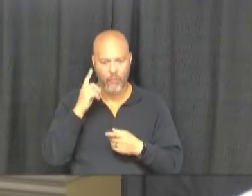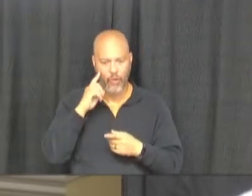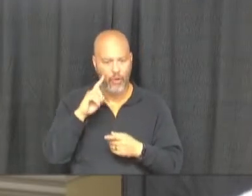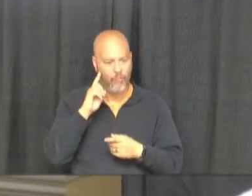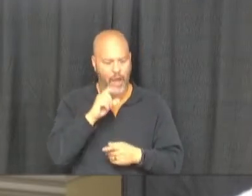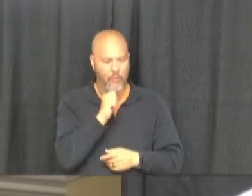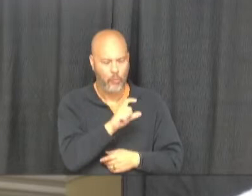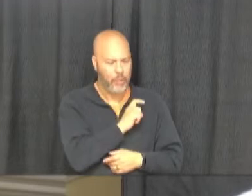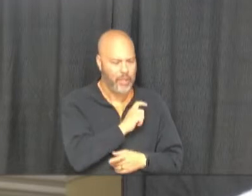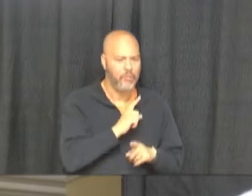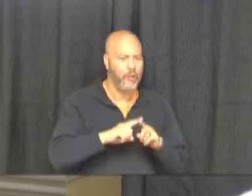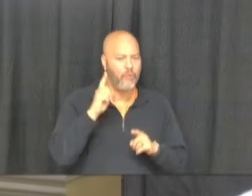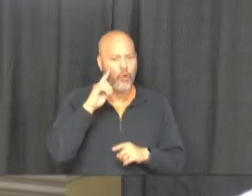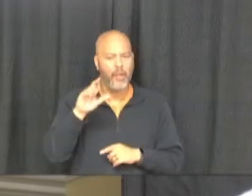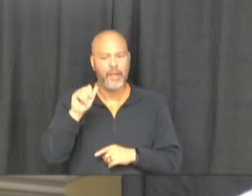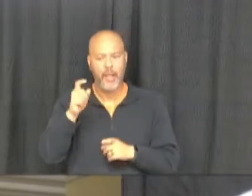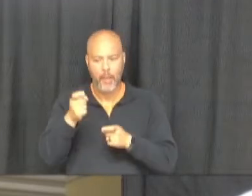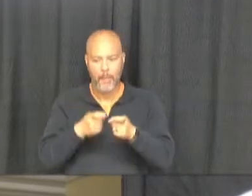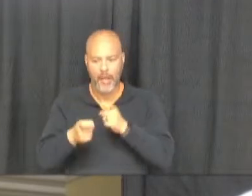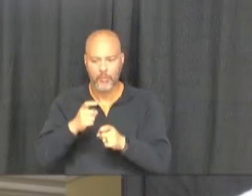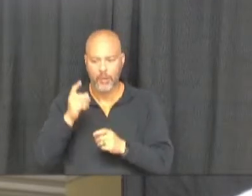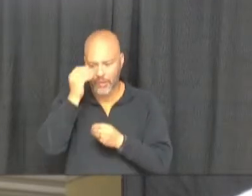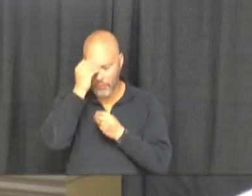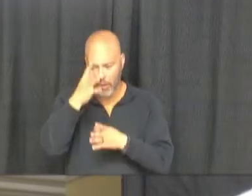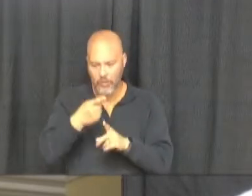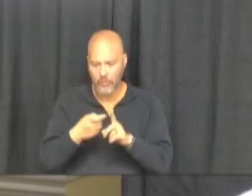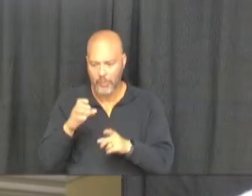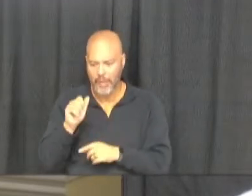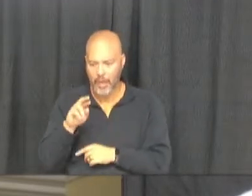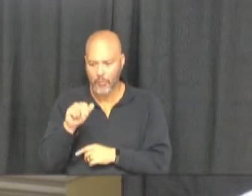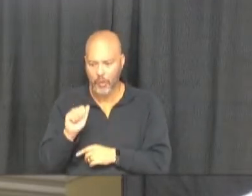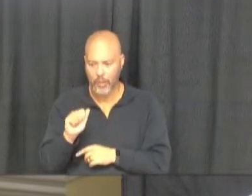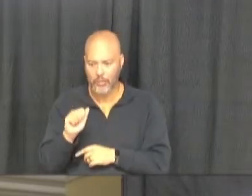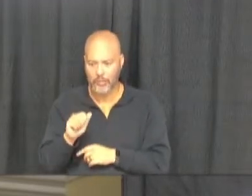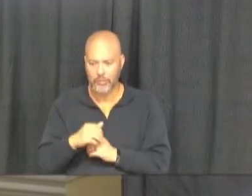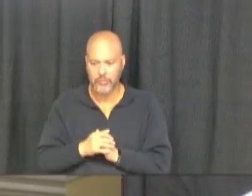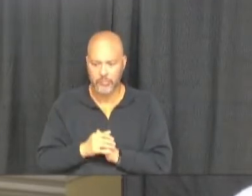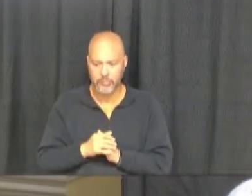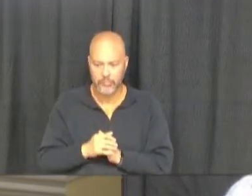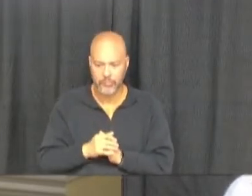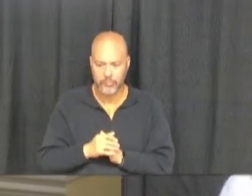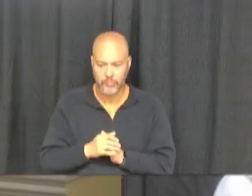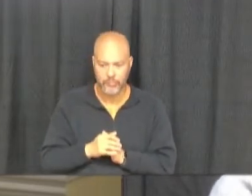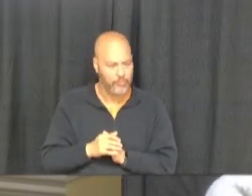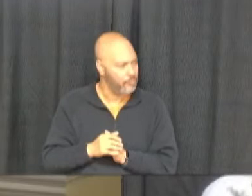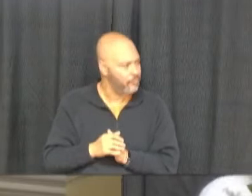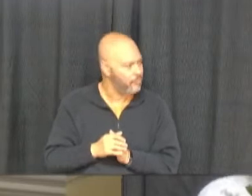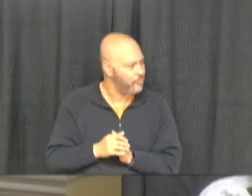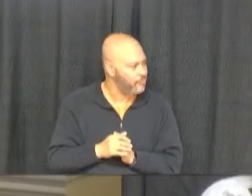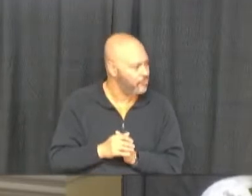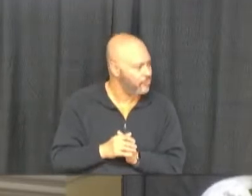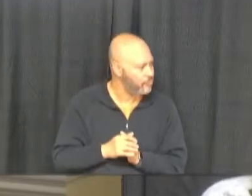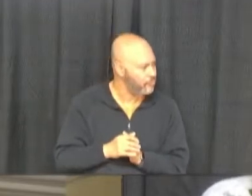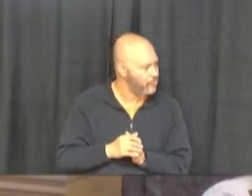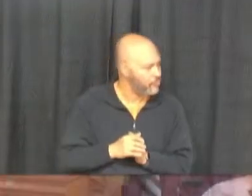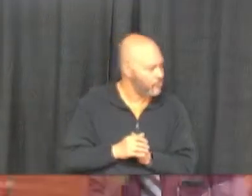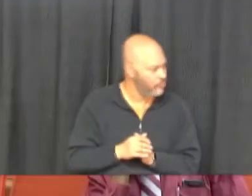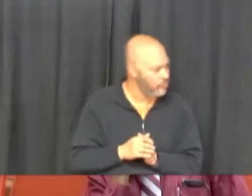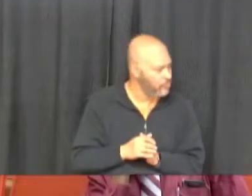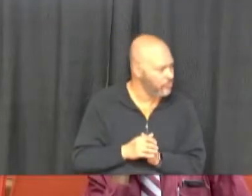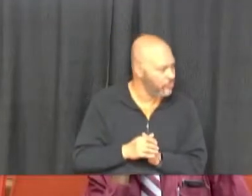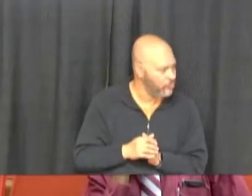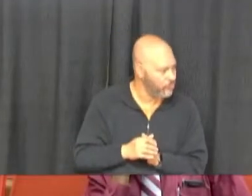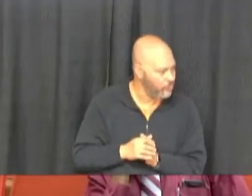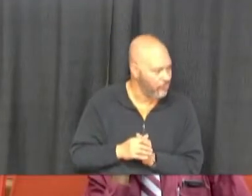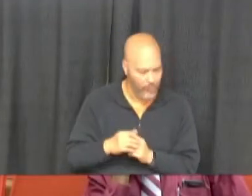police force, but for the management of the data and the placement of the cameras. Well, Thank you. I've released where those